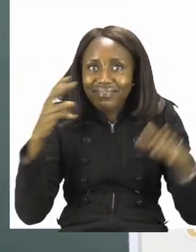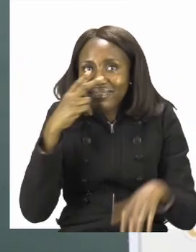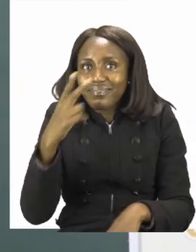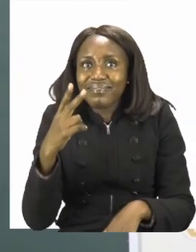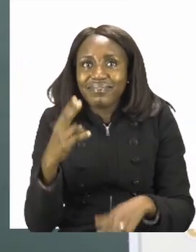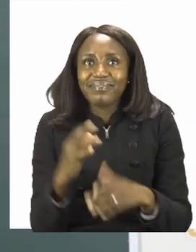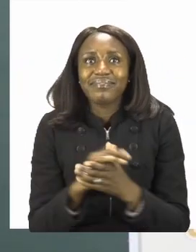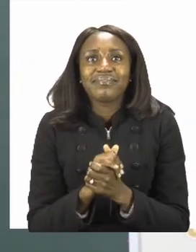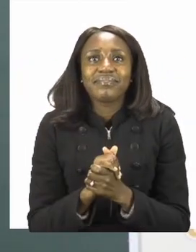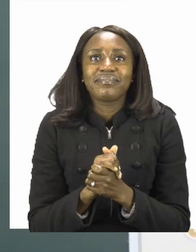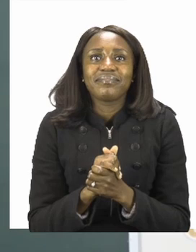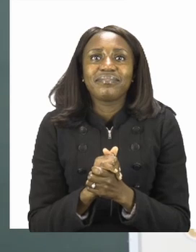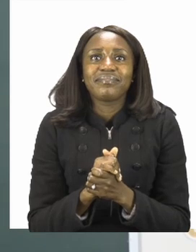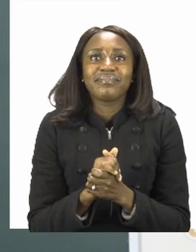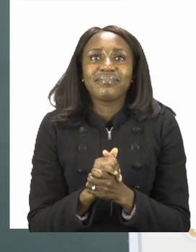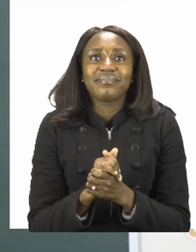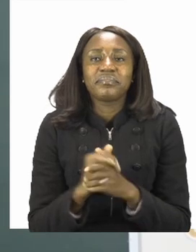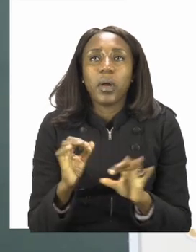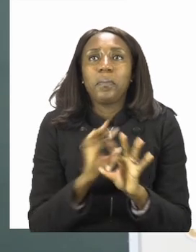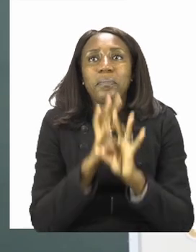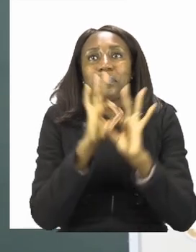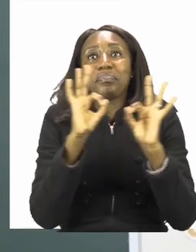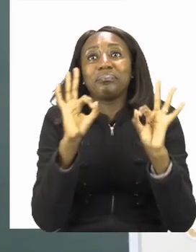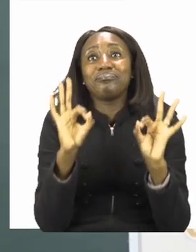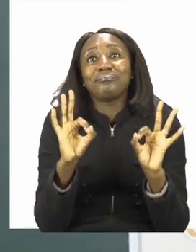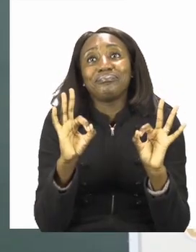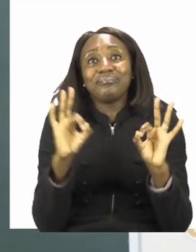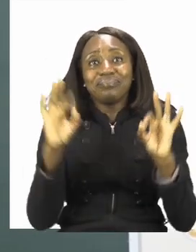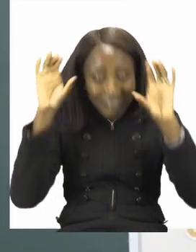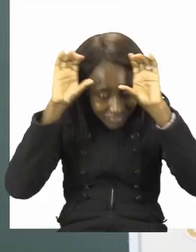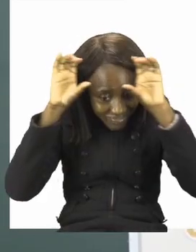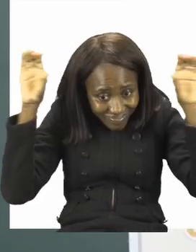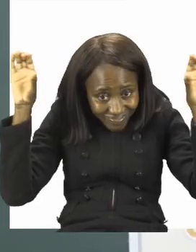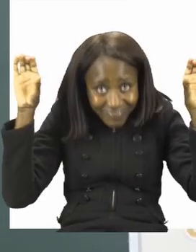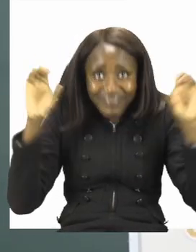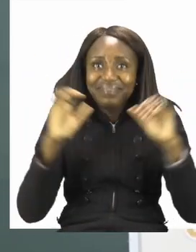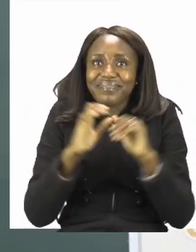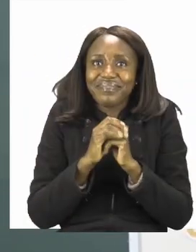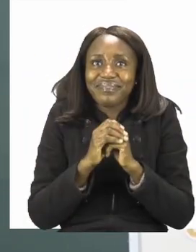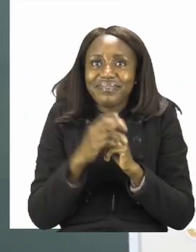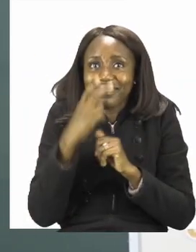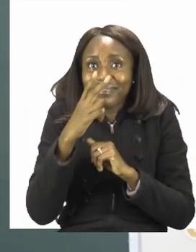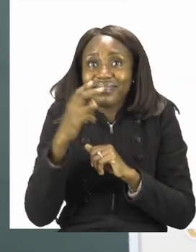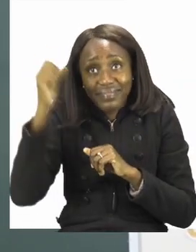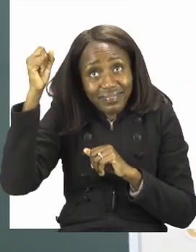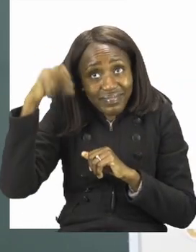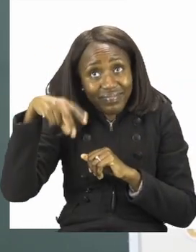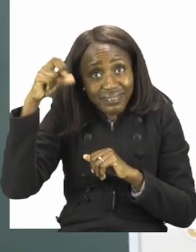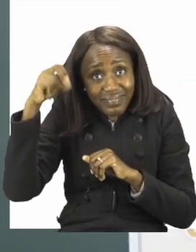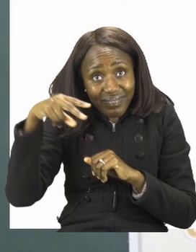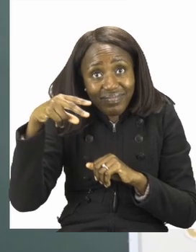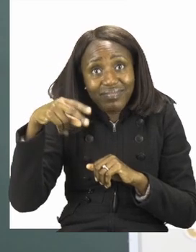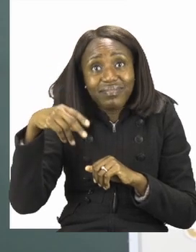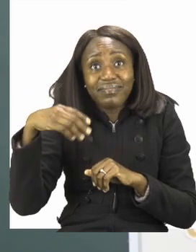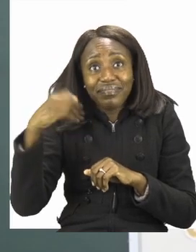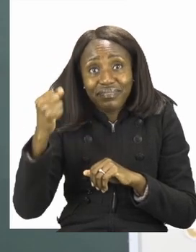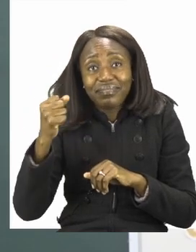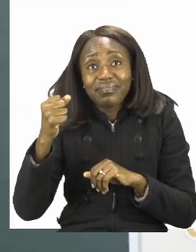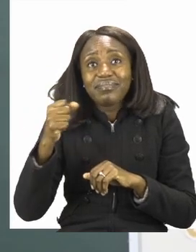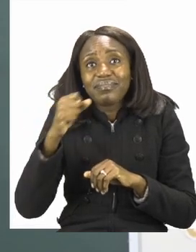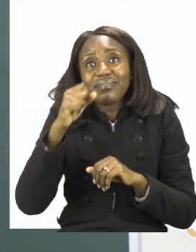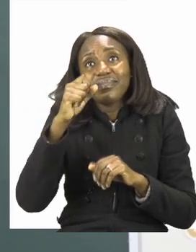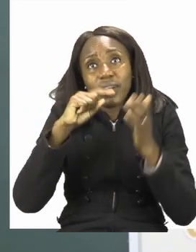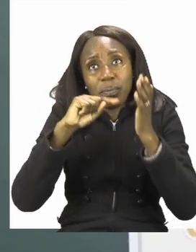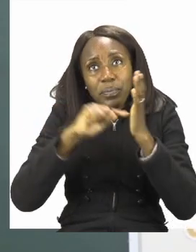done. I have made a beautiful hat. I have stars. I also have